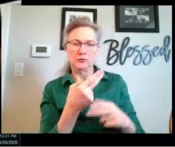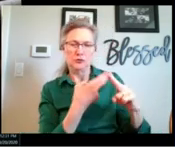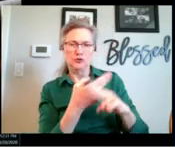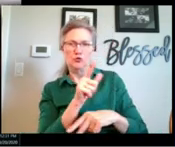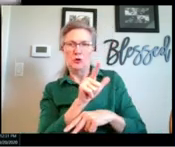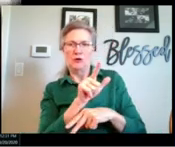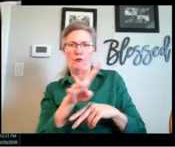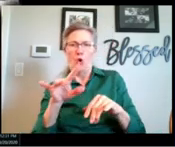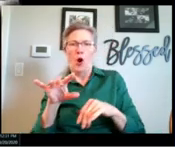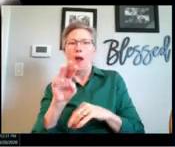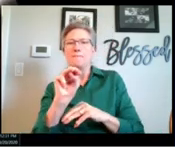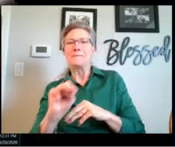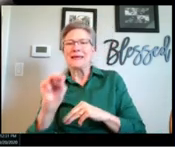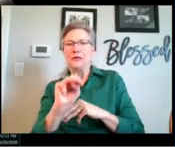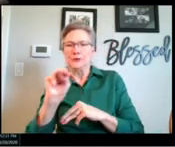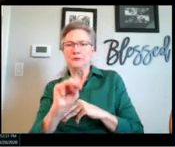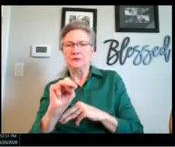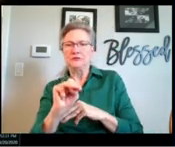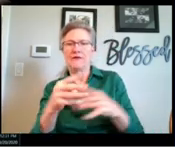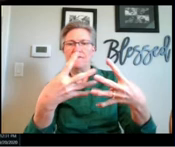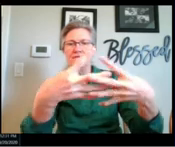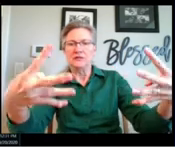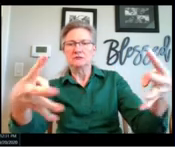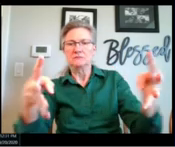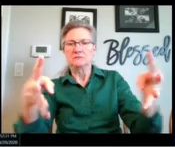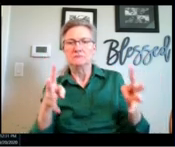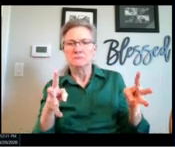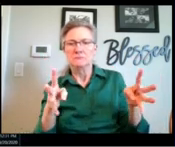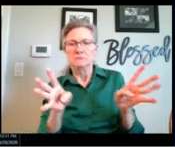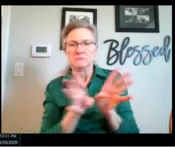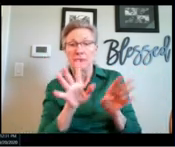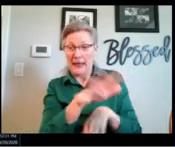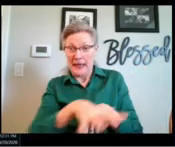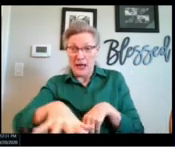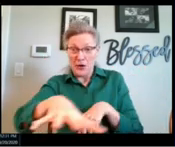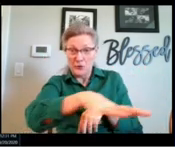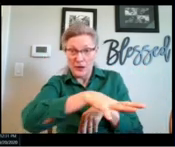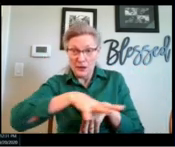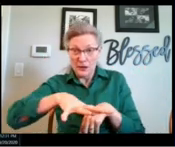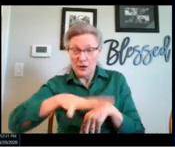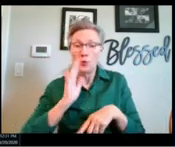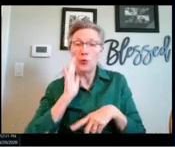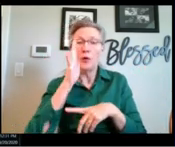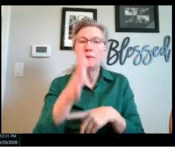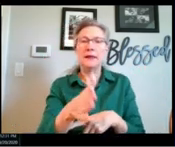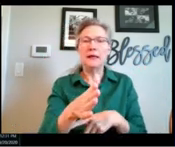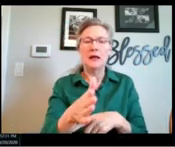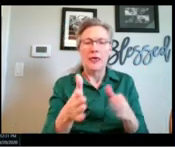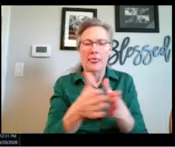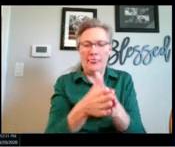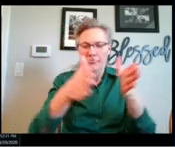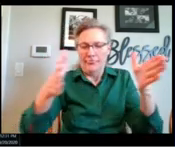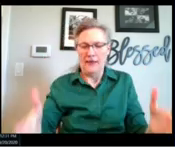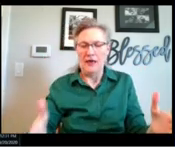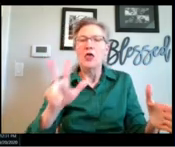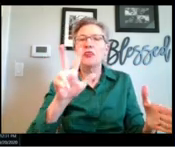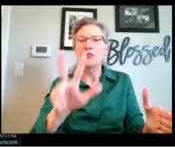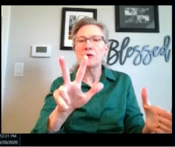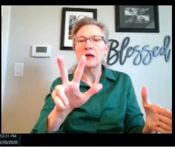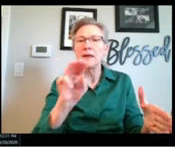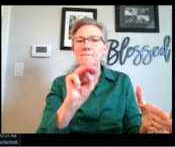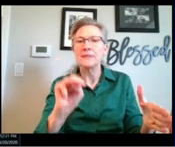24 meters of fencing. Your area that you're going to be fencing in, it's going to have a width of 3 meters. So